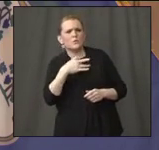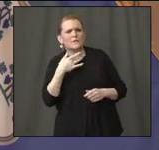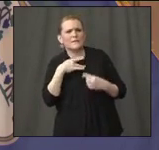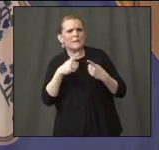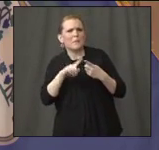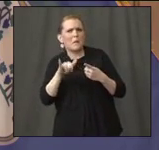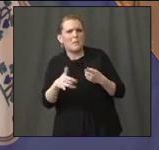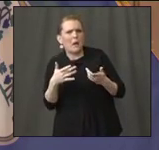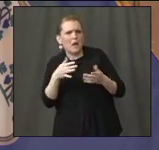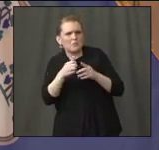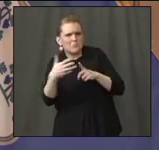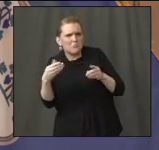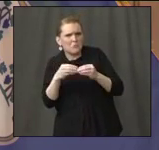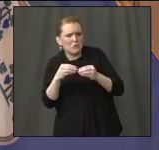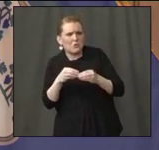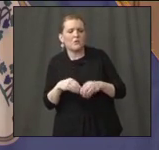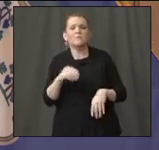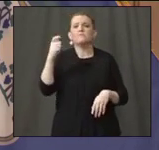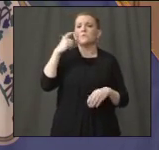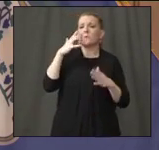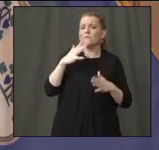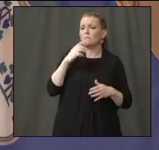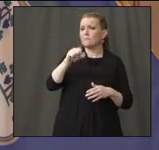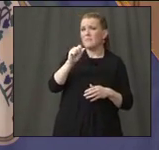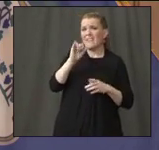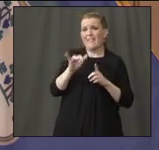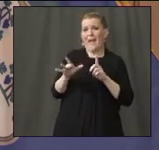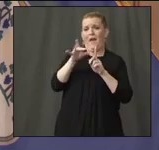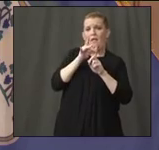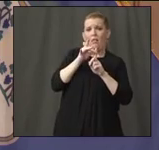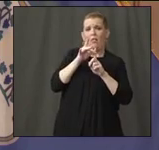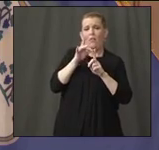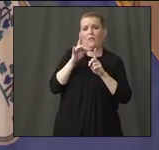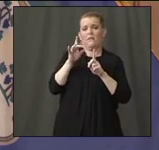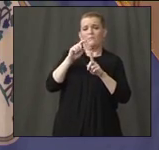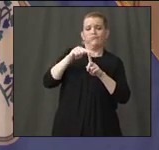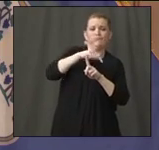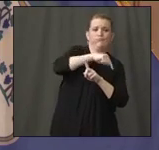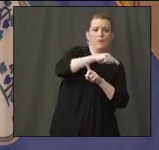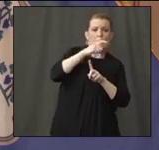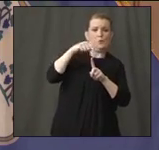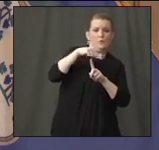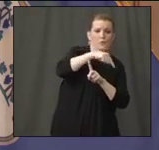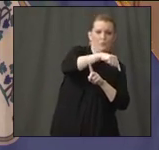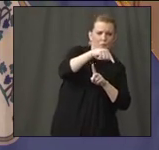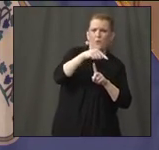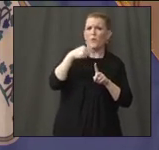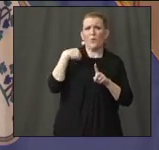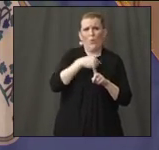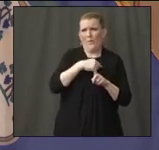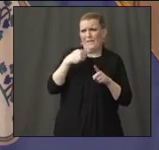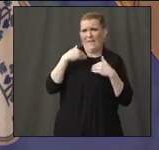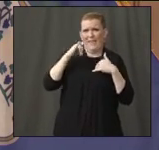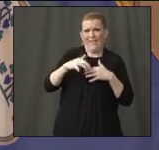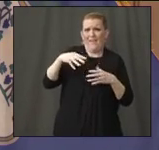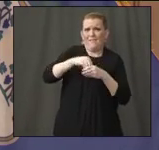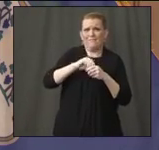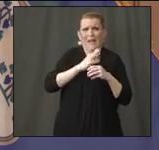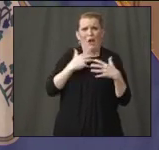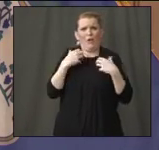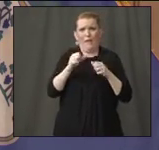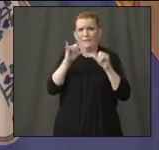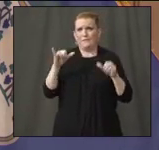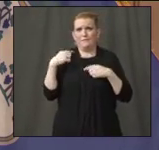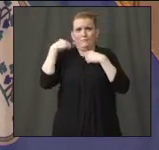volunteers, a way that you can find out somebody who has been infected, give them a call, find out who they've been in contact with, and give them a